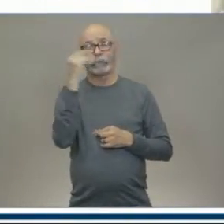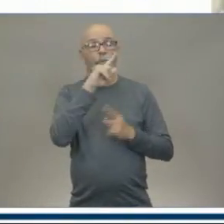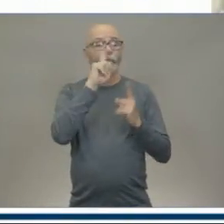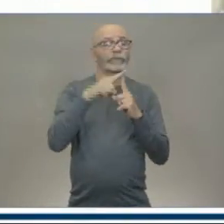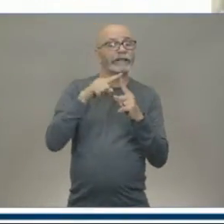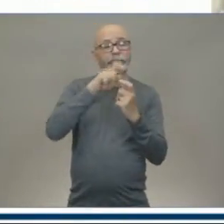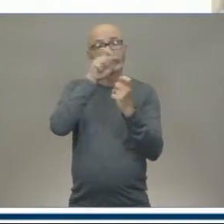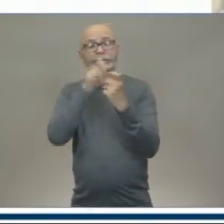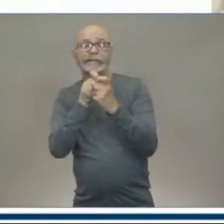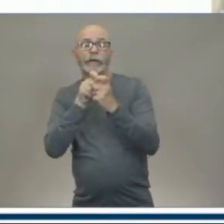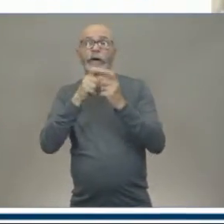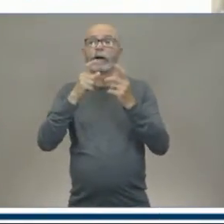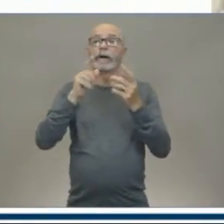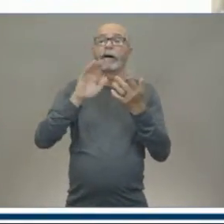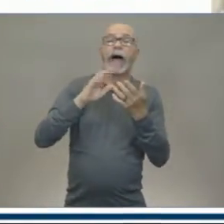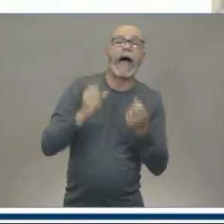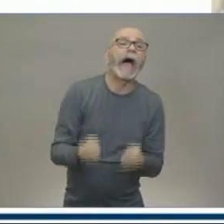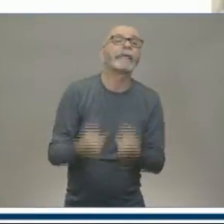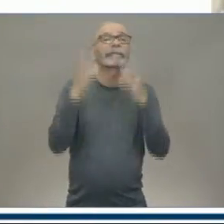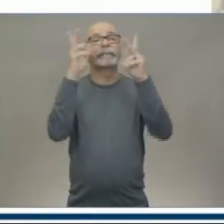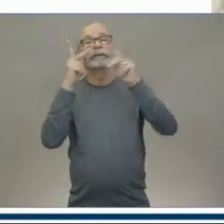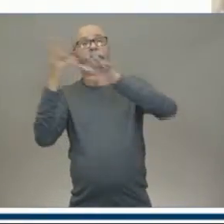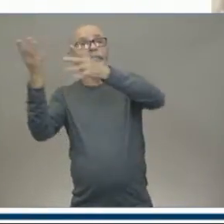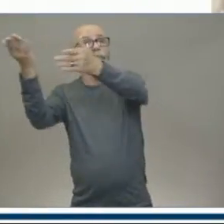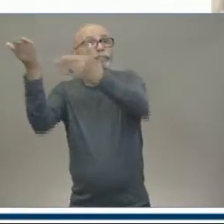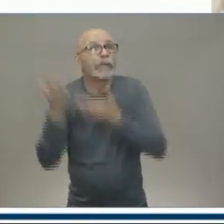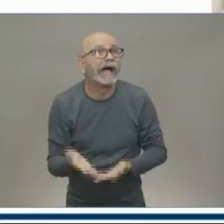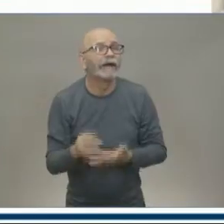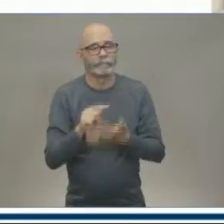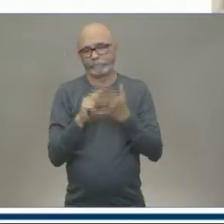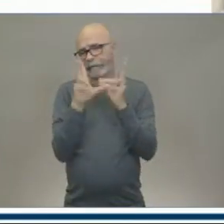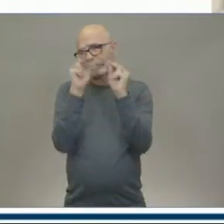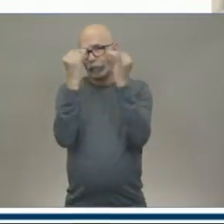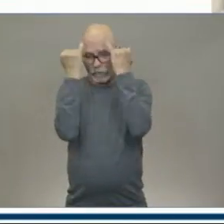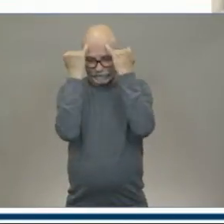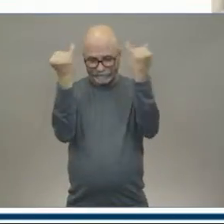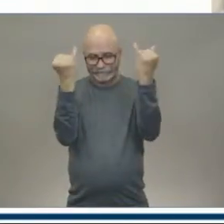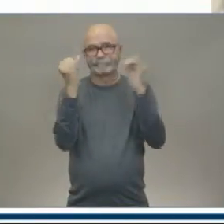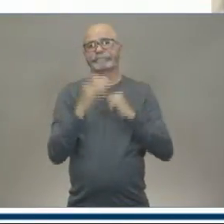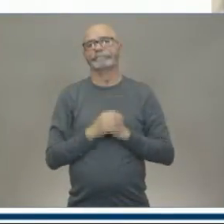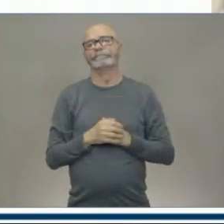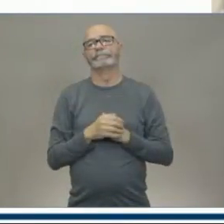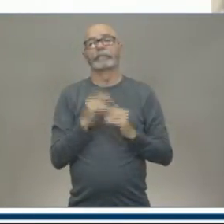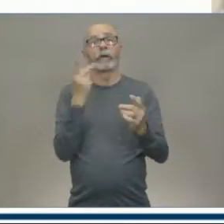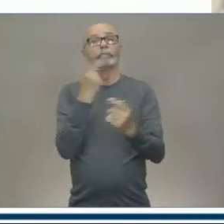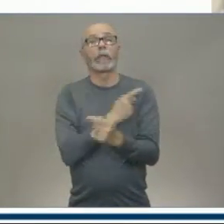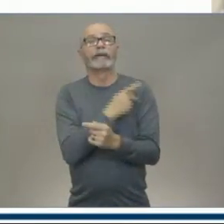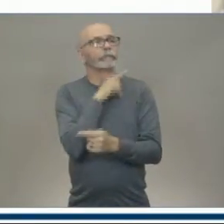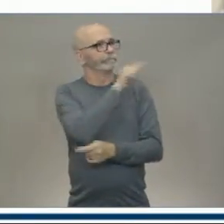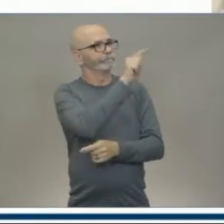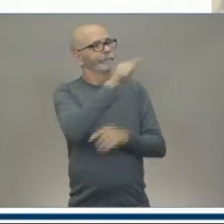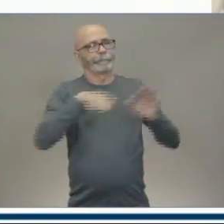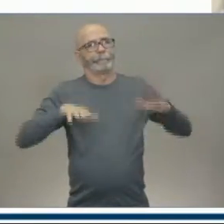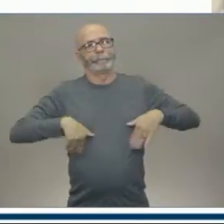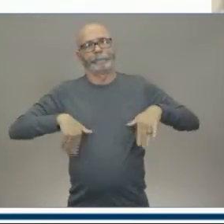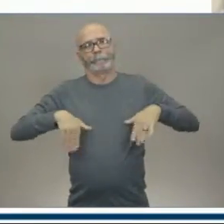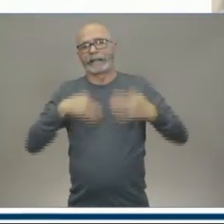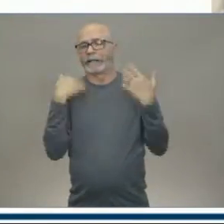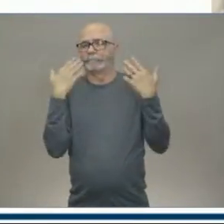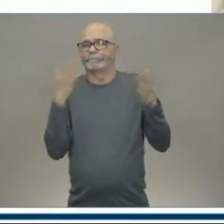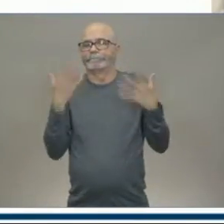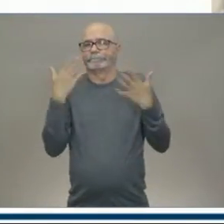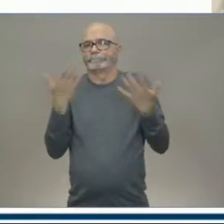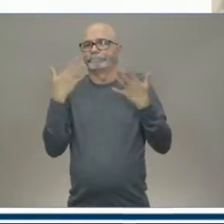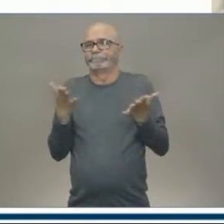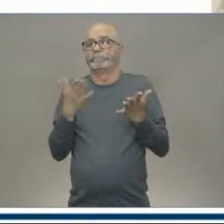no certainty of amount. That's still all to be identified, and every province is in the same position. Where we're at now, we know the federal